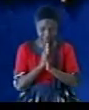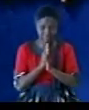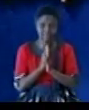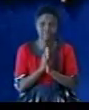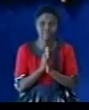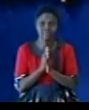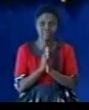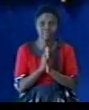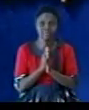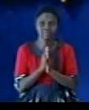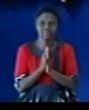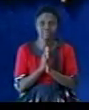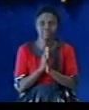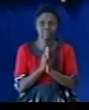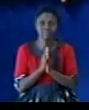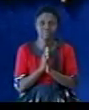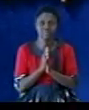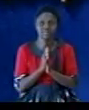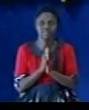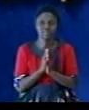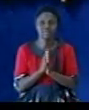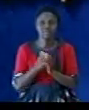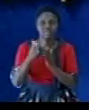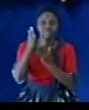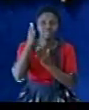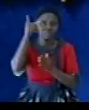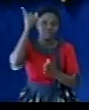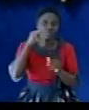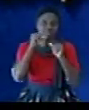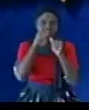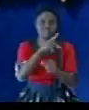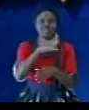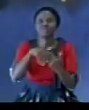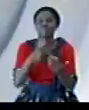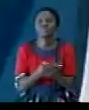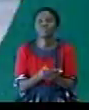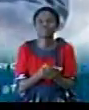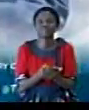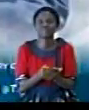Amen. God bless you all. Thank you very much. Good night.